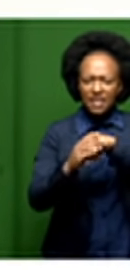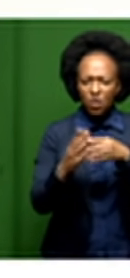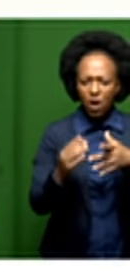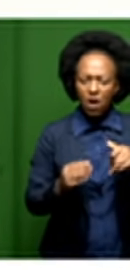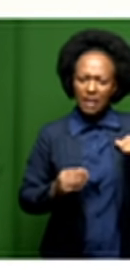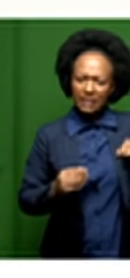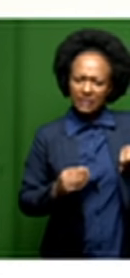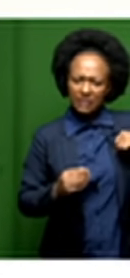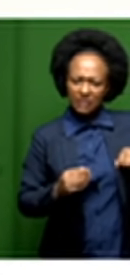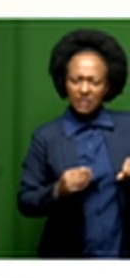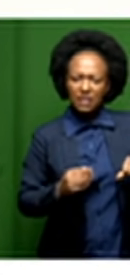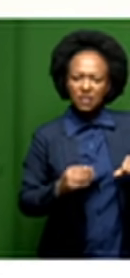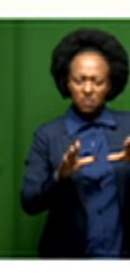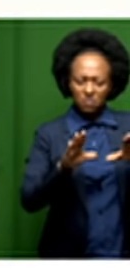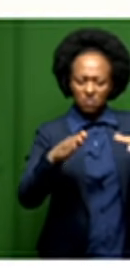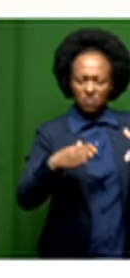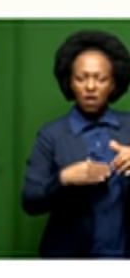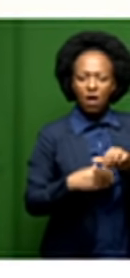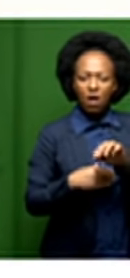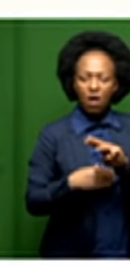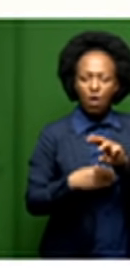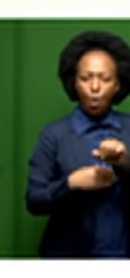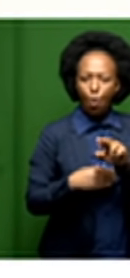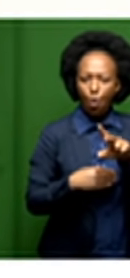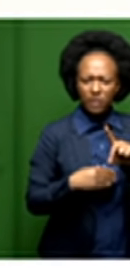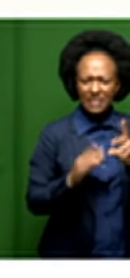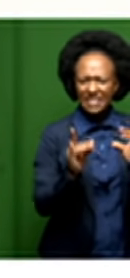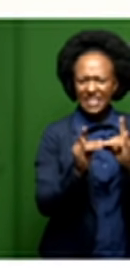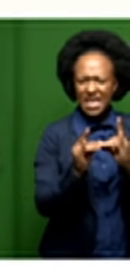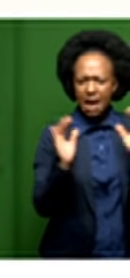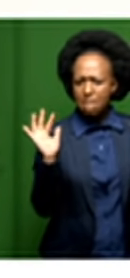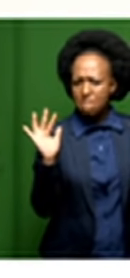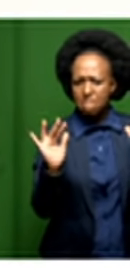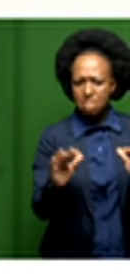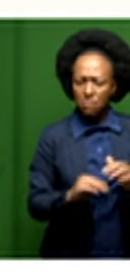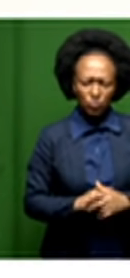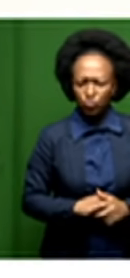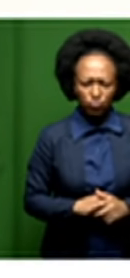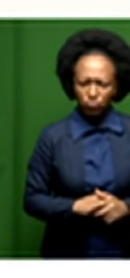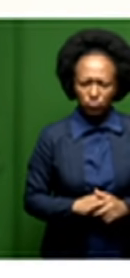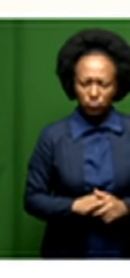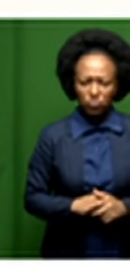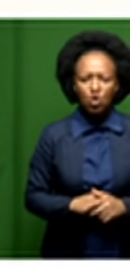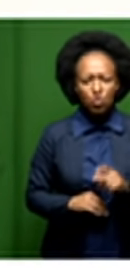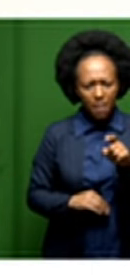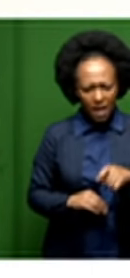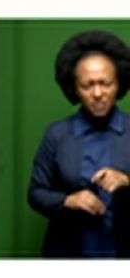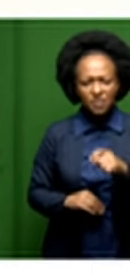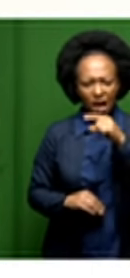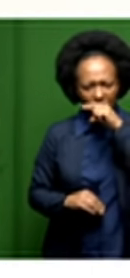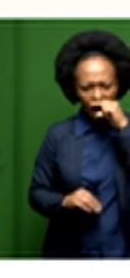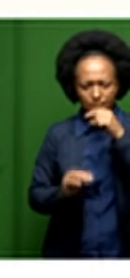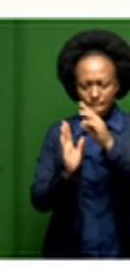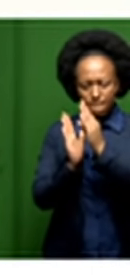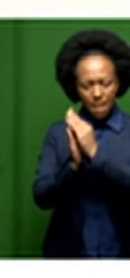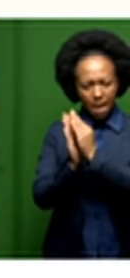ward-based. So for me, I don't think you need to fill a stadium. You need to field candidates that